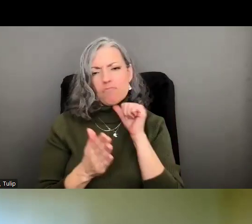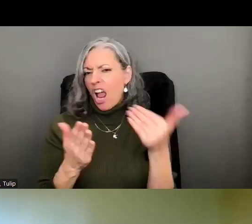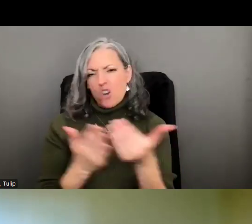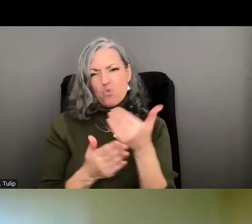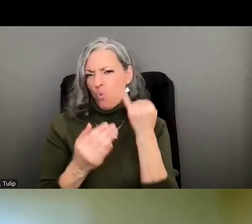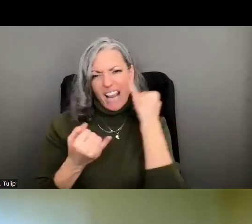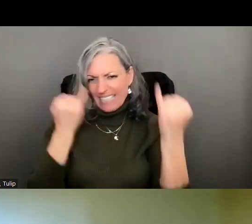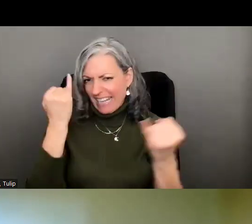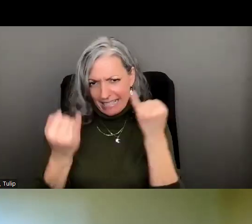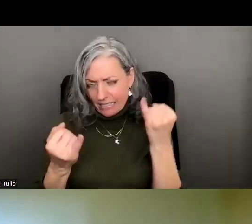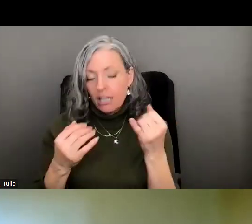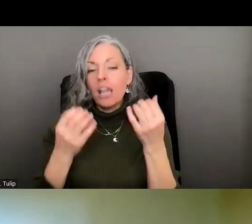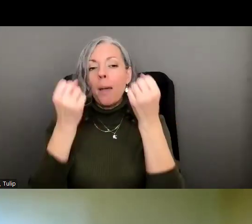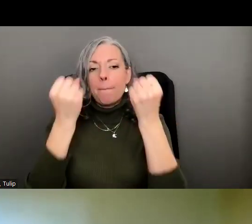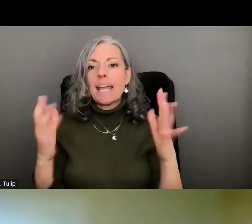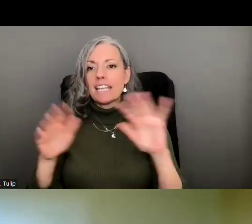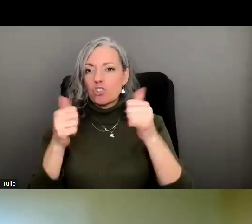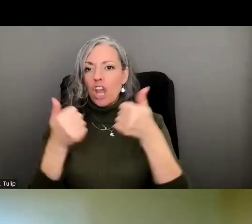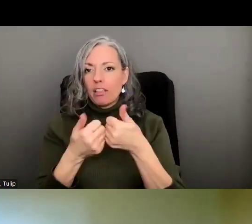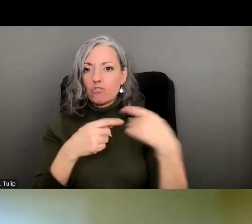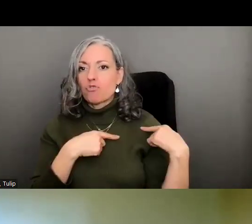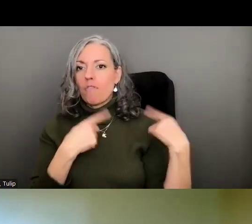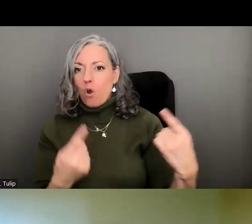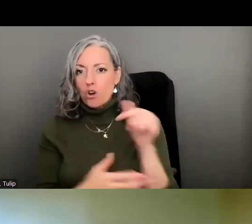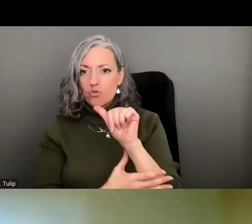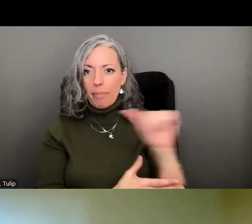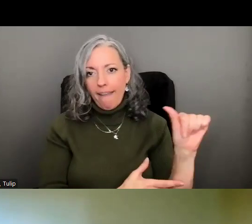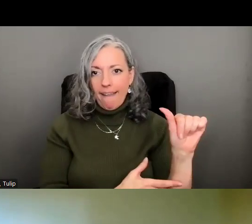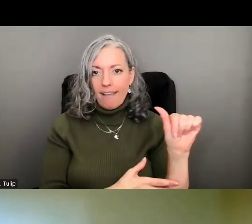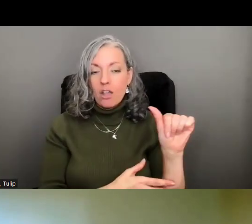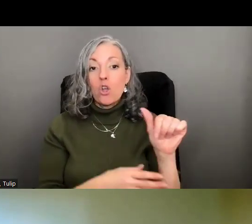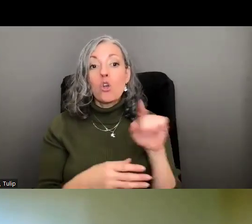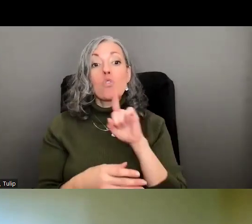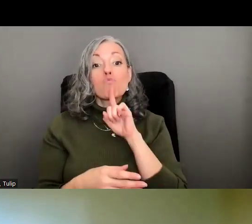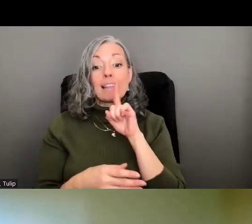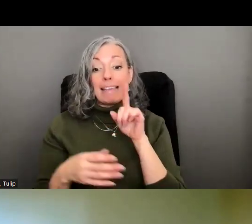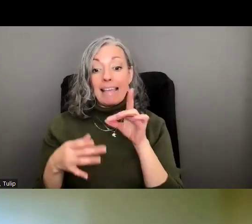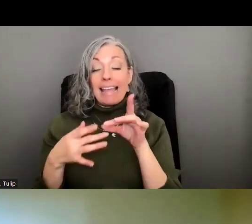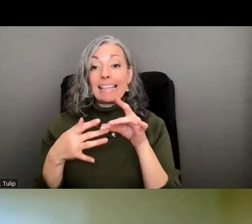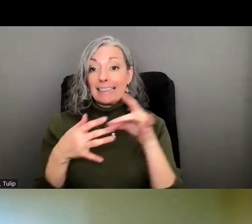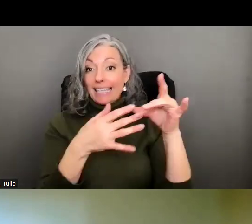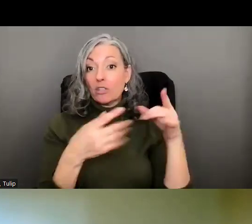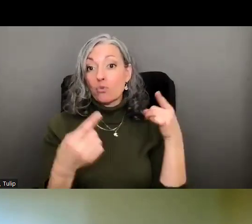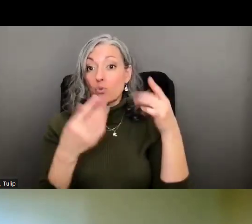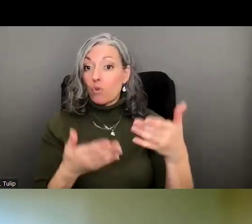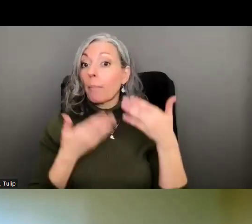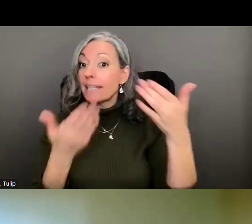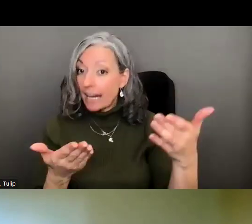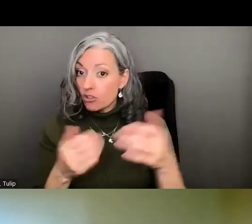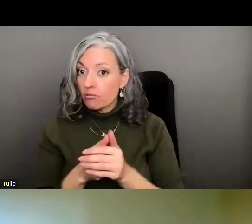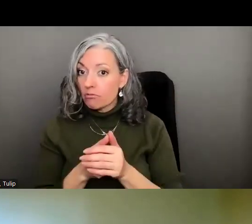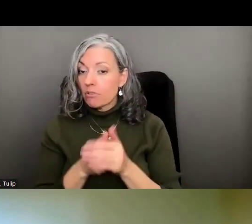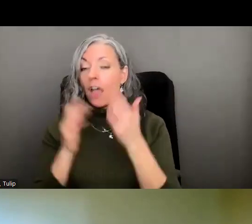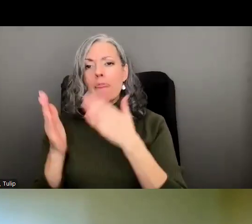and many of the challenges that we've had as AAAs have led to these recommendations. The plan